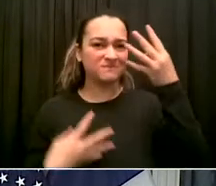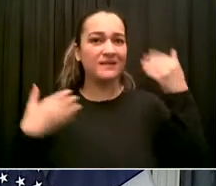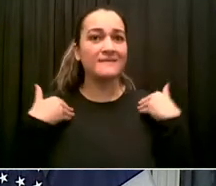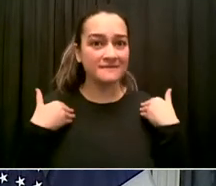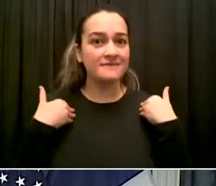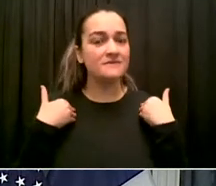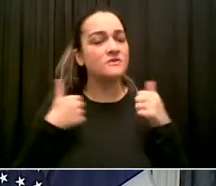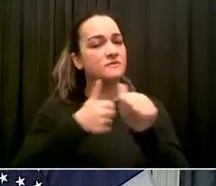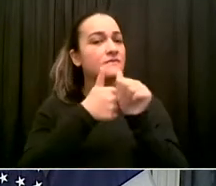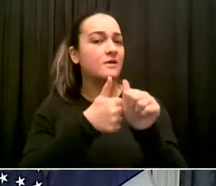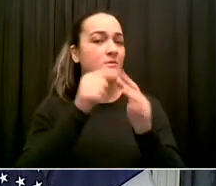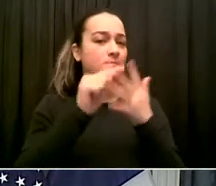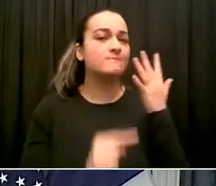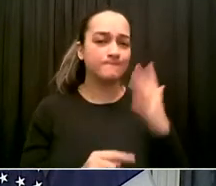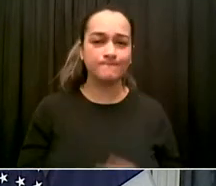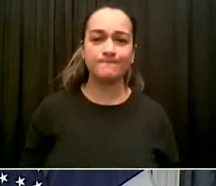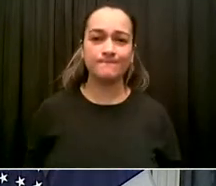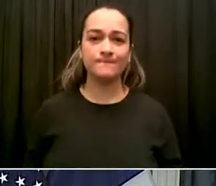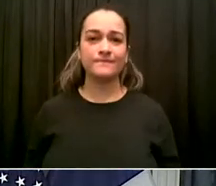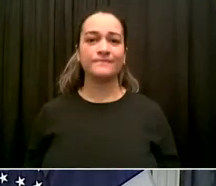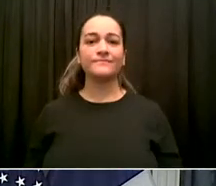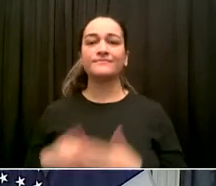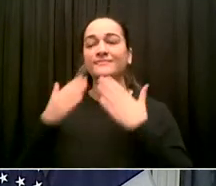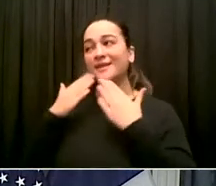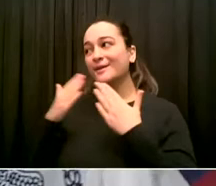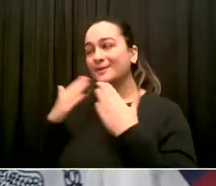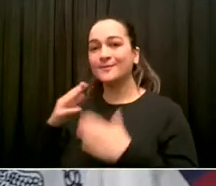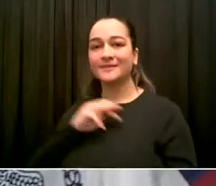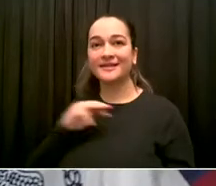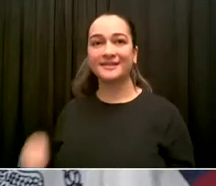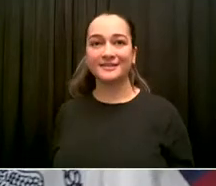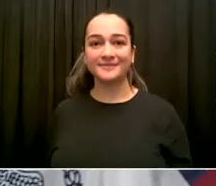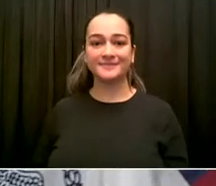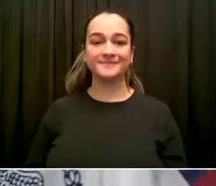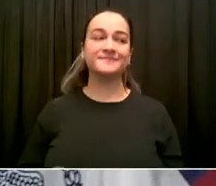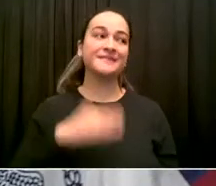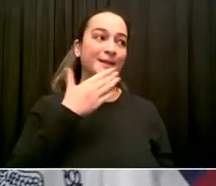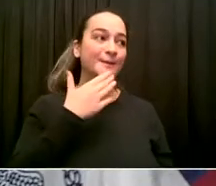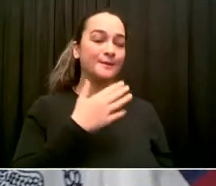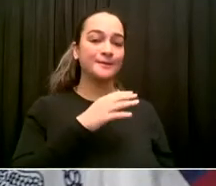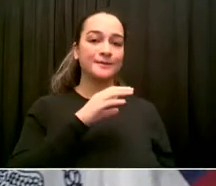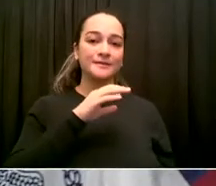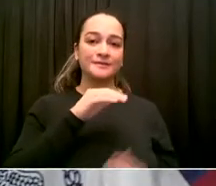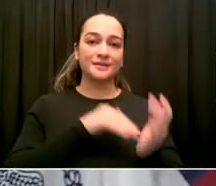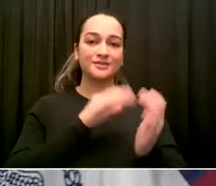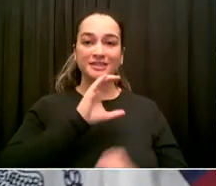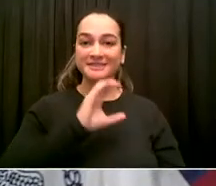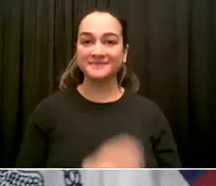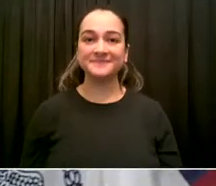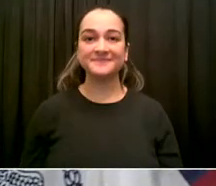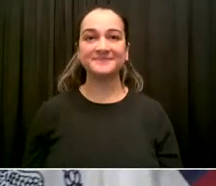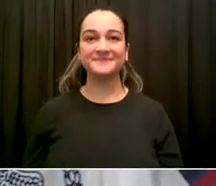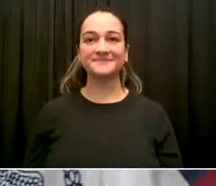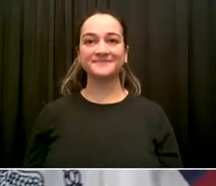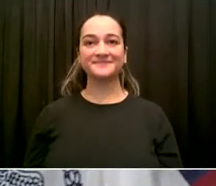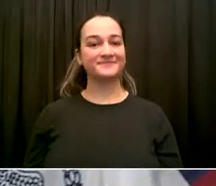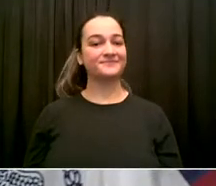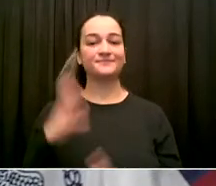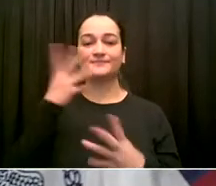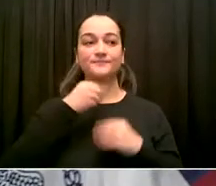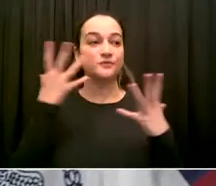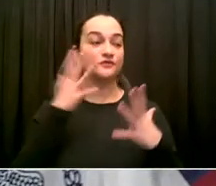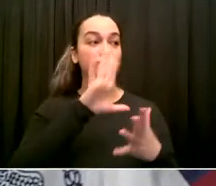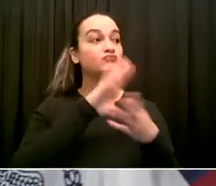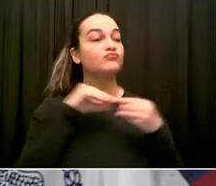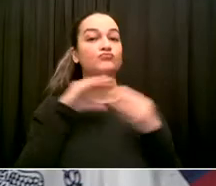Choksi. Really appreciate the advice you're giving everyone. Everyone have beautiful holidays. I want it to be a special time for